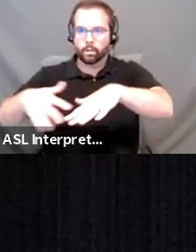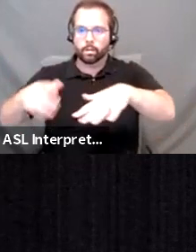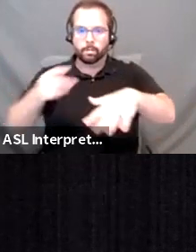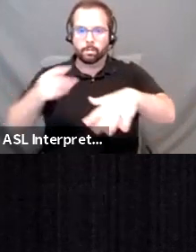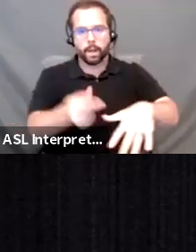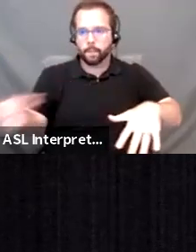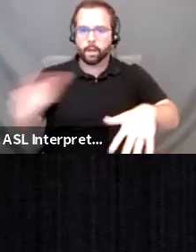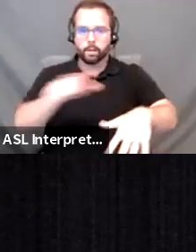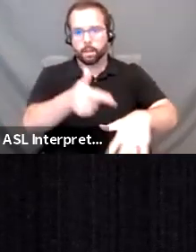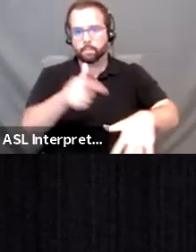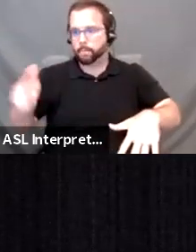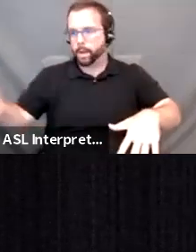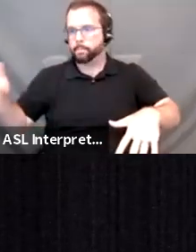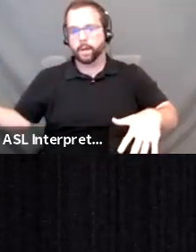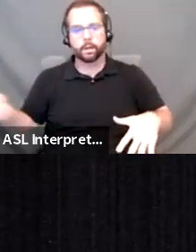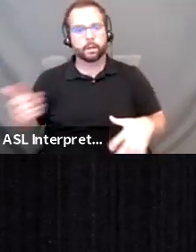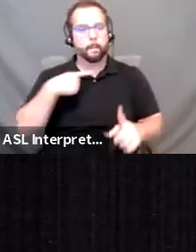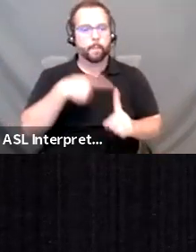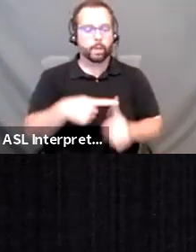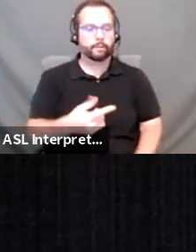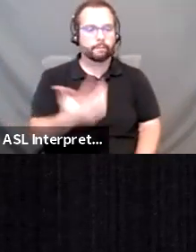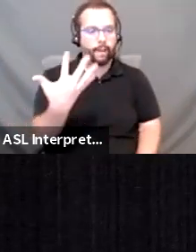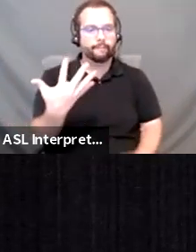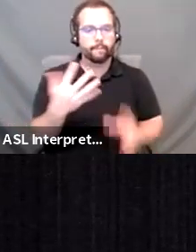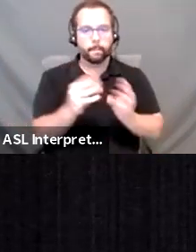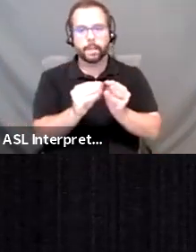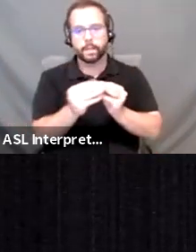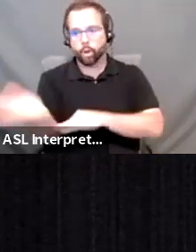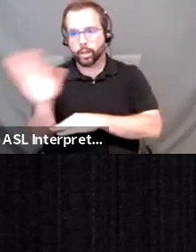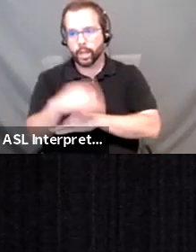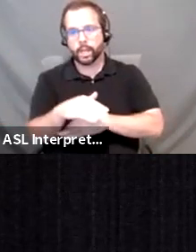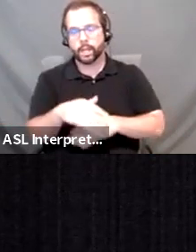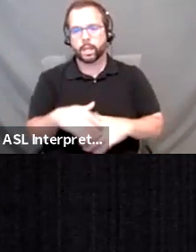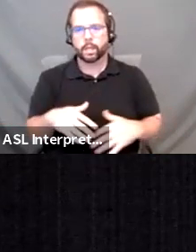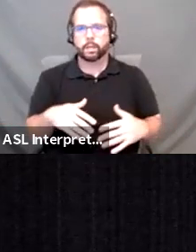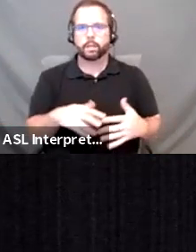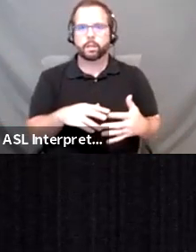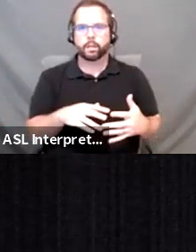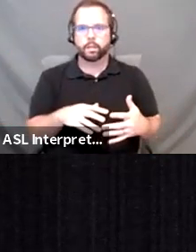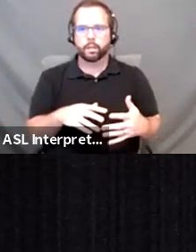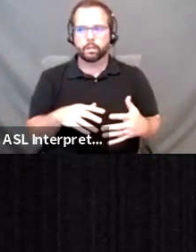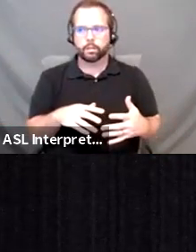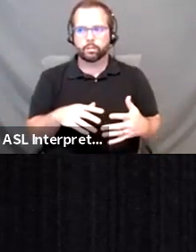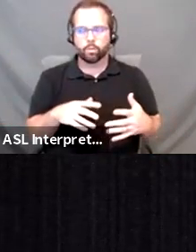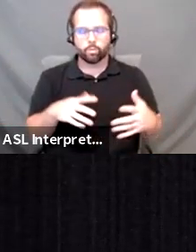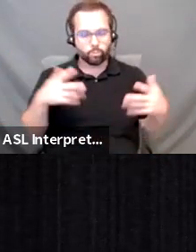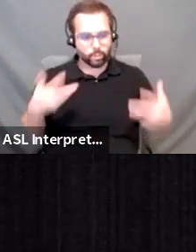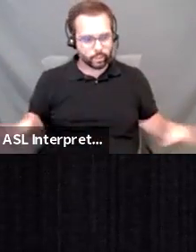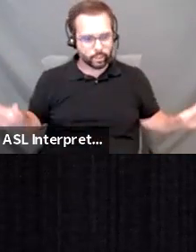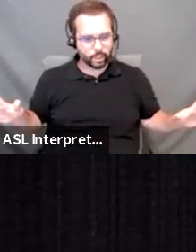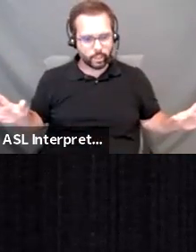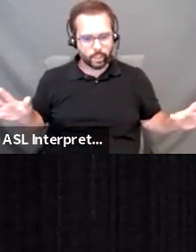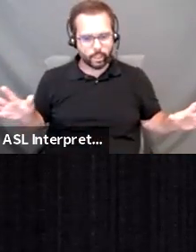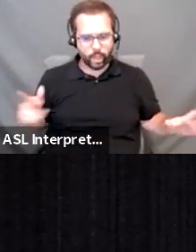what have you really accomplished? Who have you helped in that span of time? And other than stare